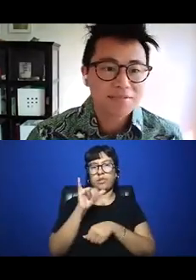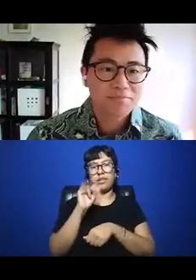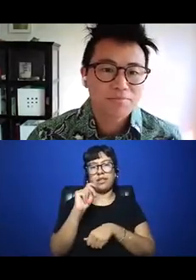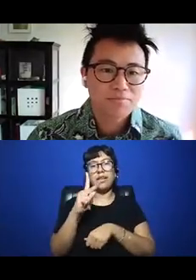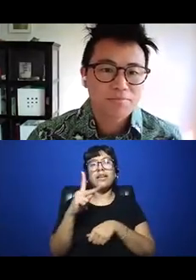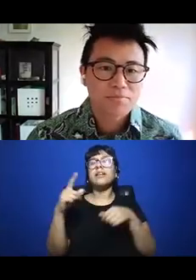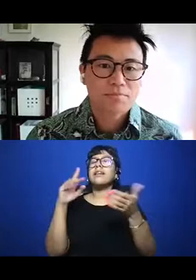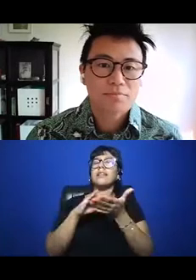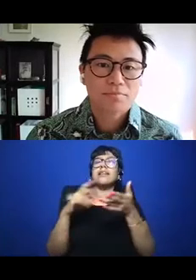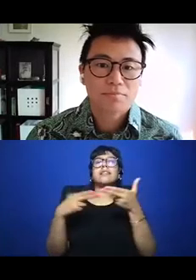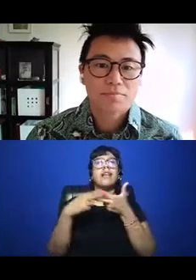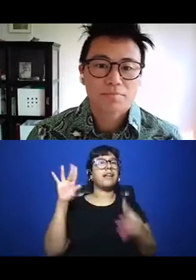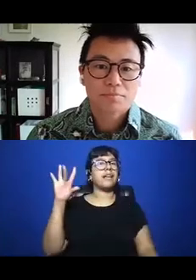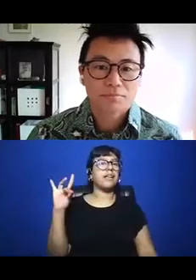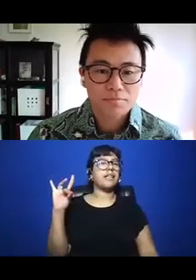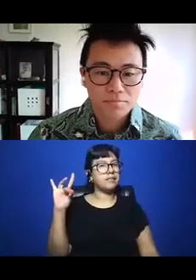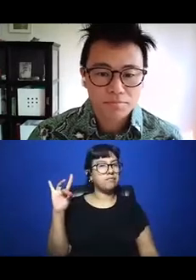8.